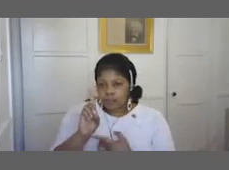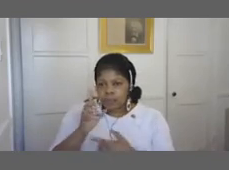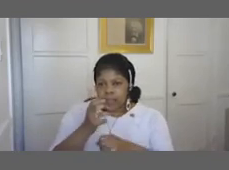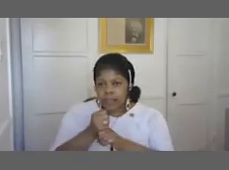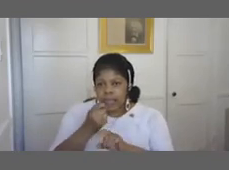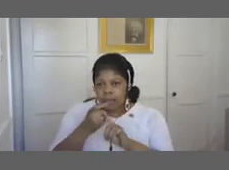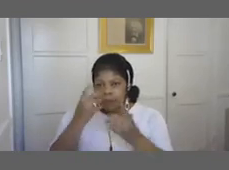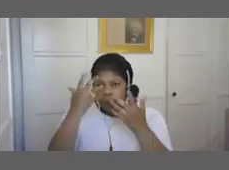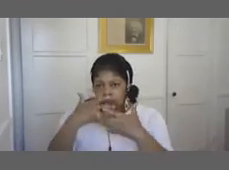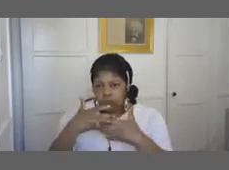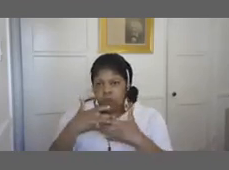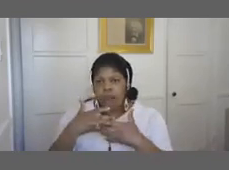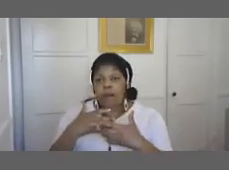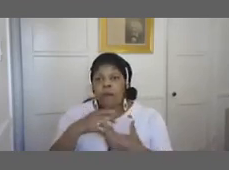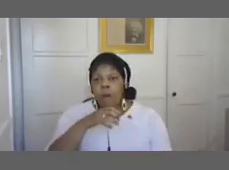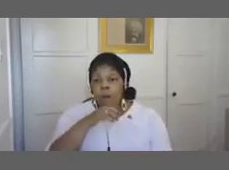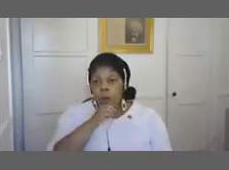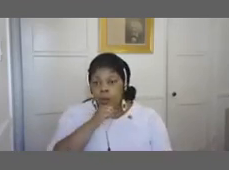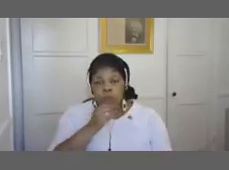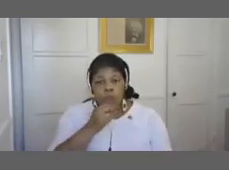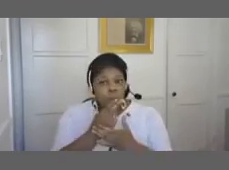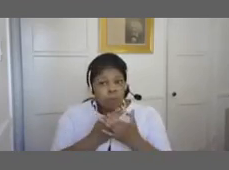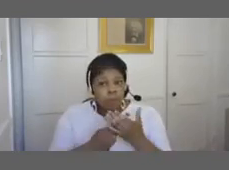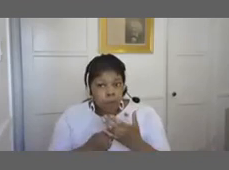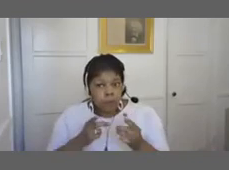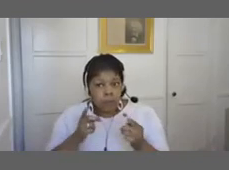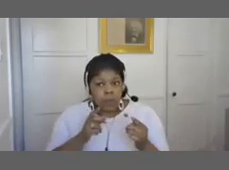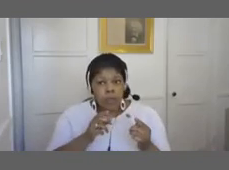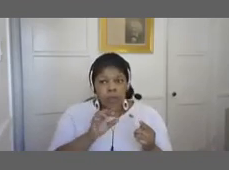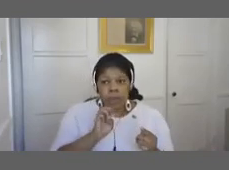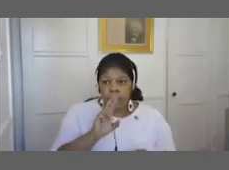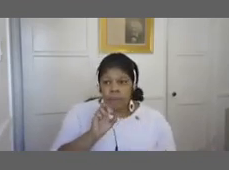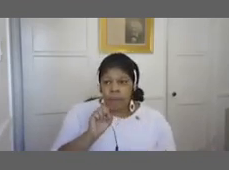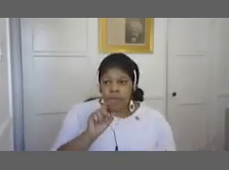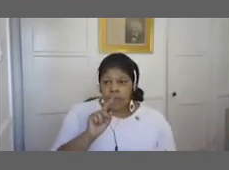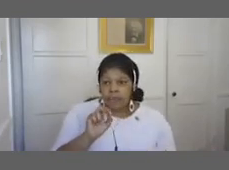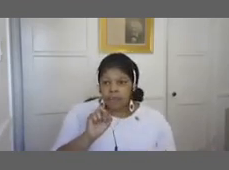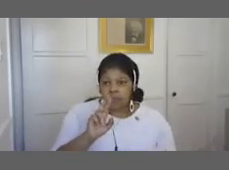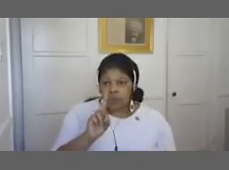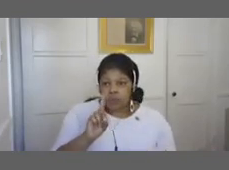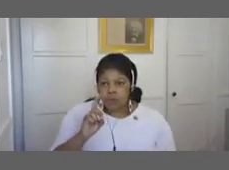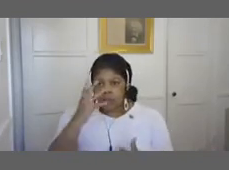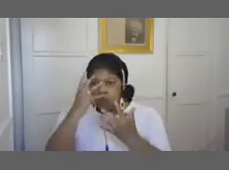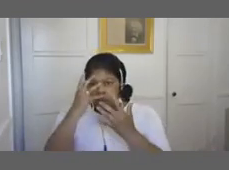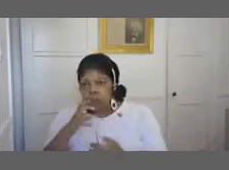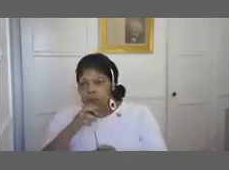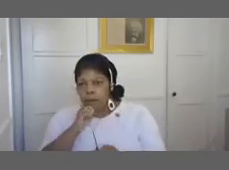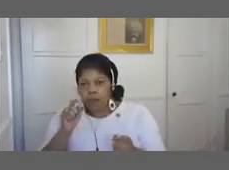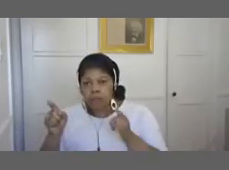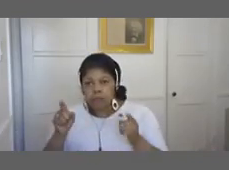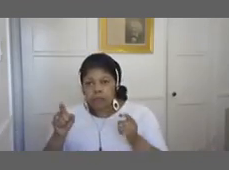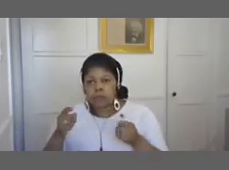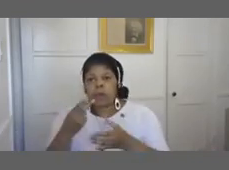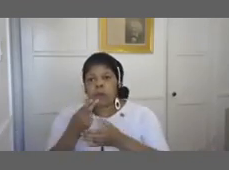them are global colors. Okay, So editing